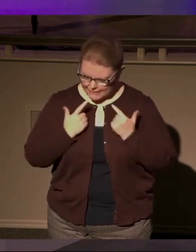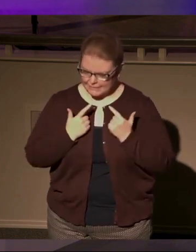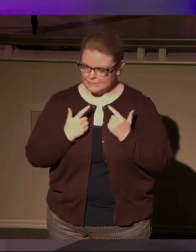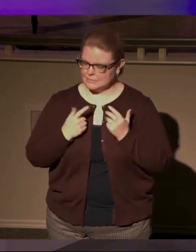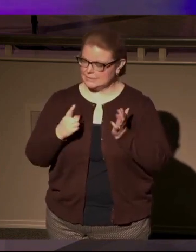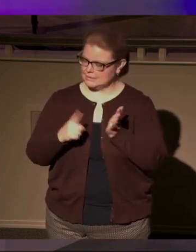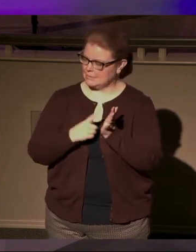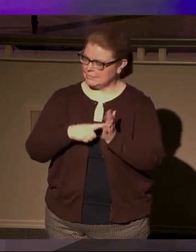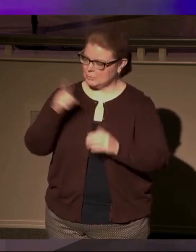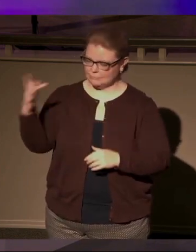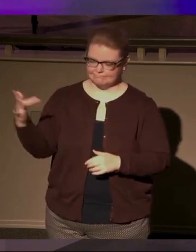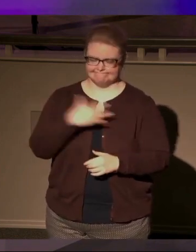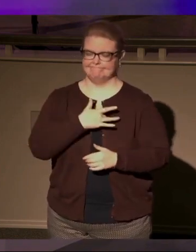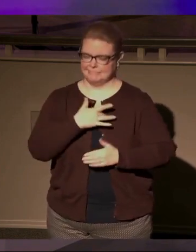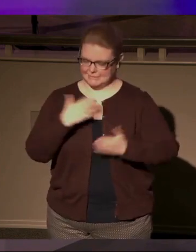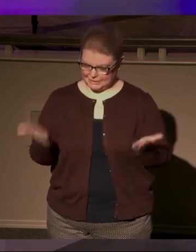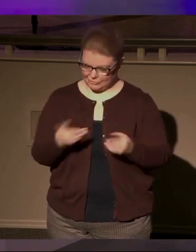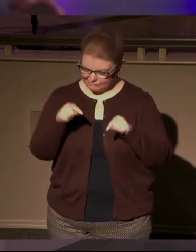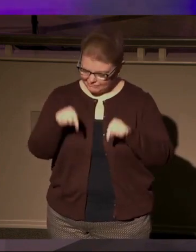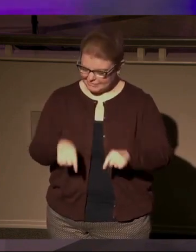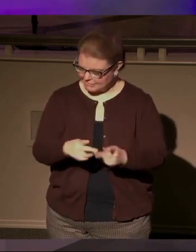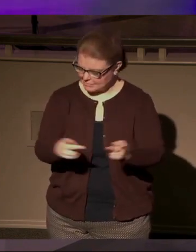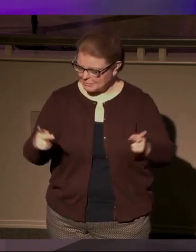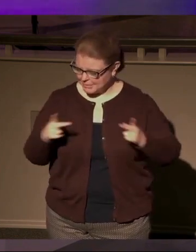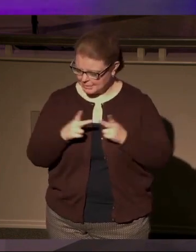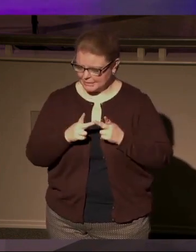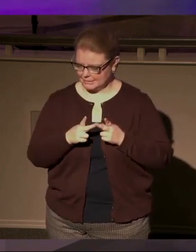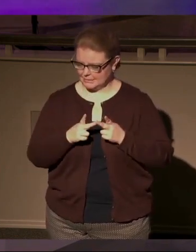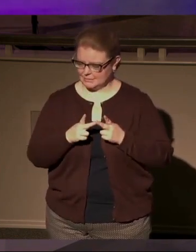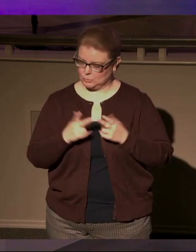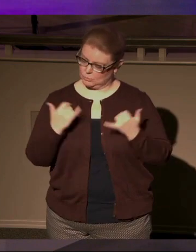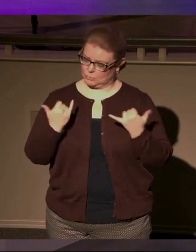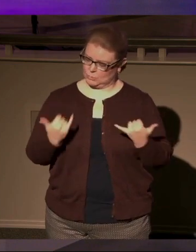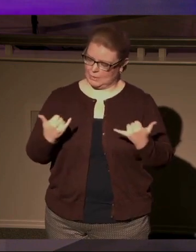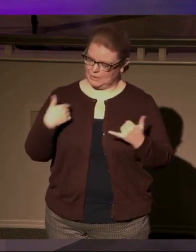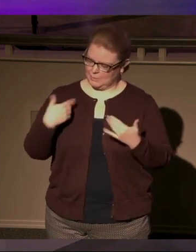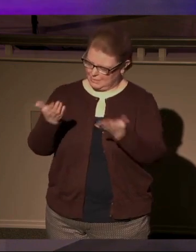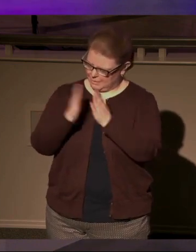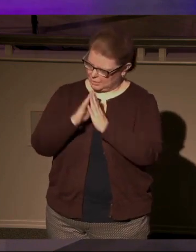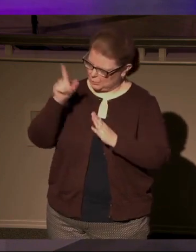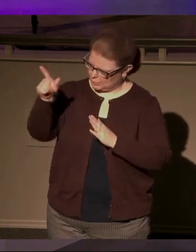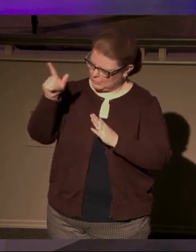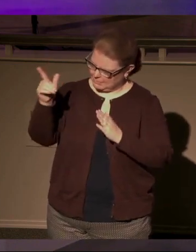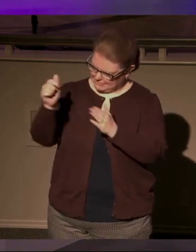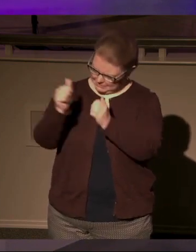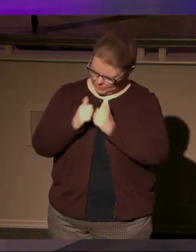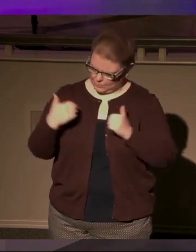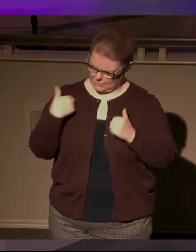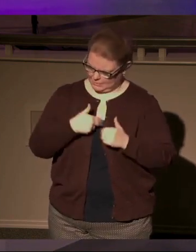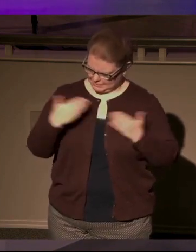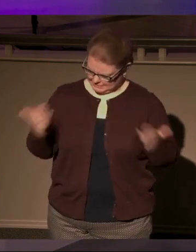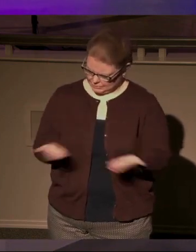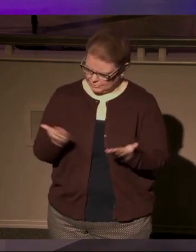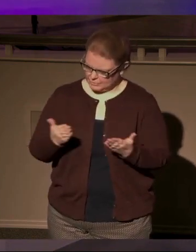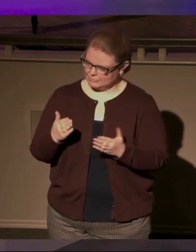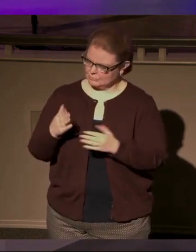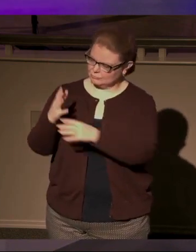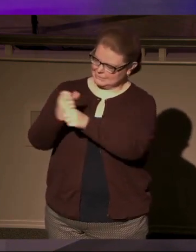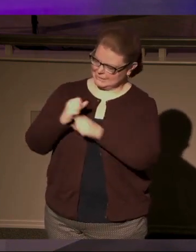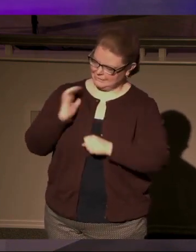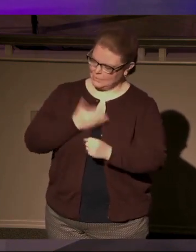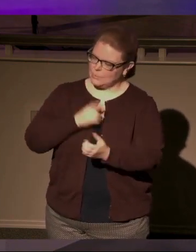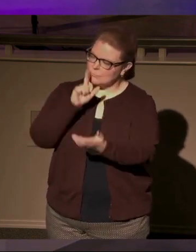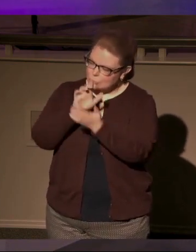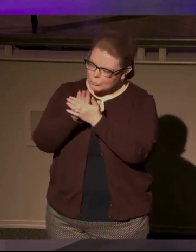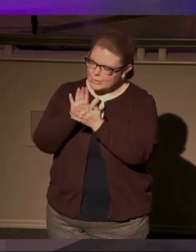in this house. Lord, today we ask that you would be here among us, and Lord, that you would receive our praise and our